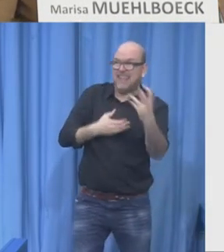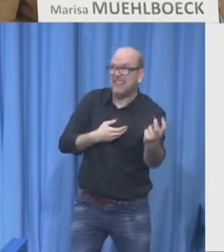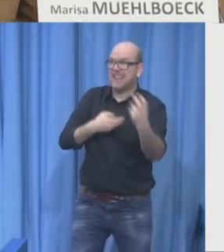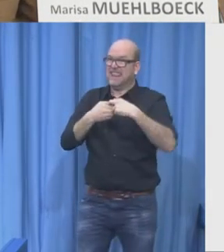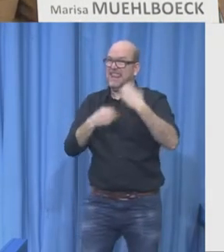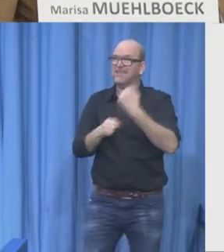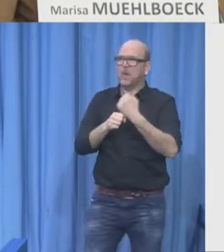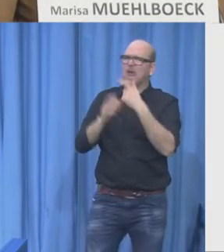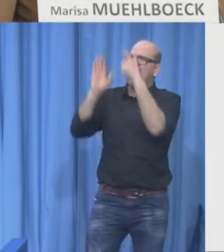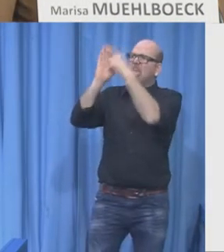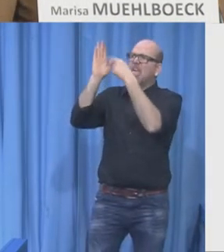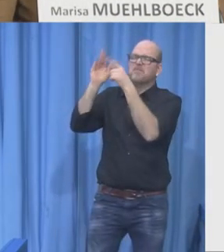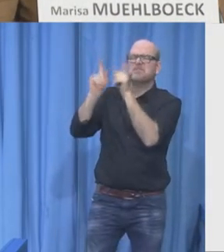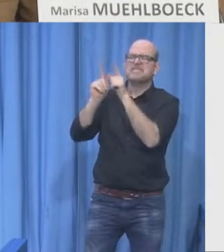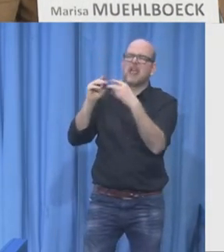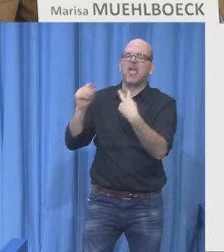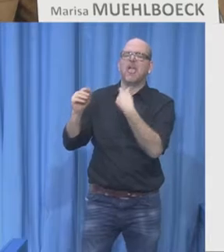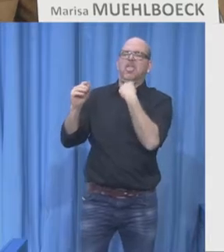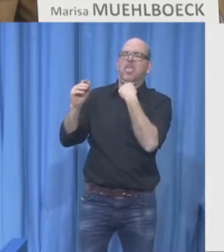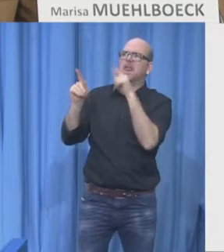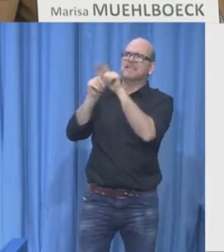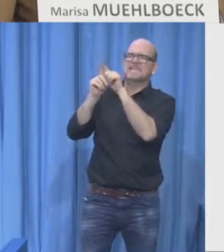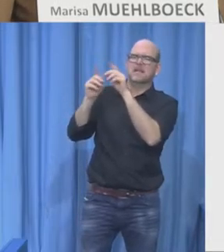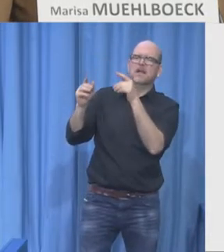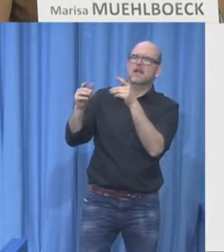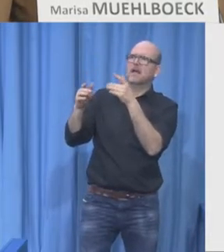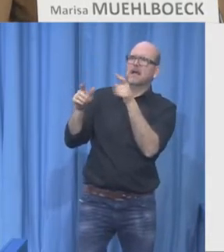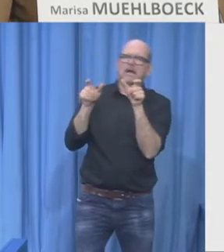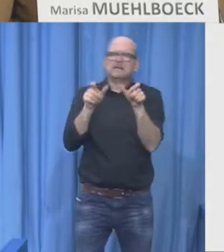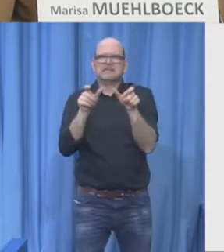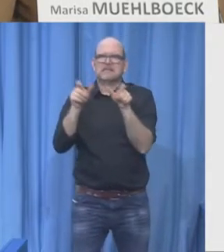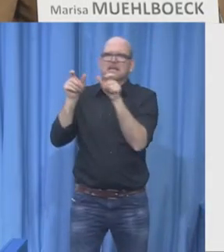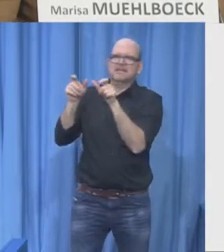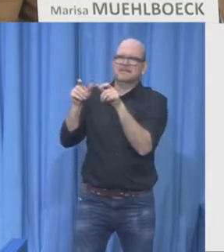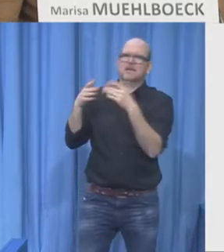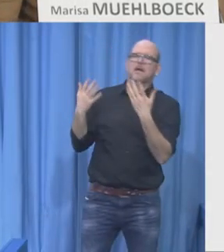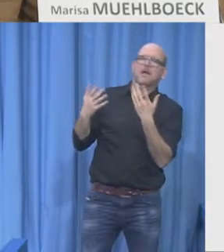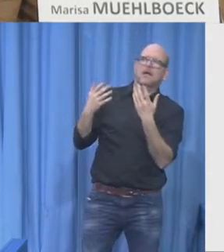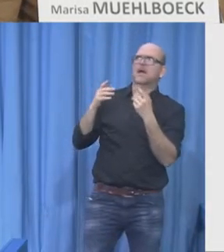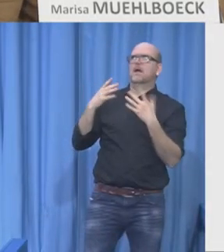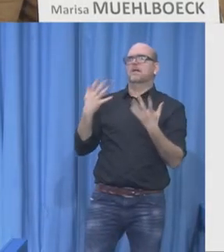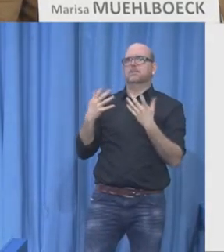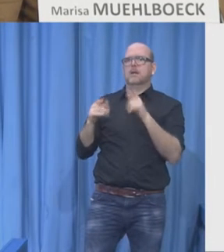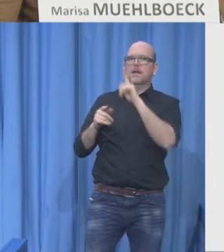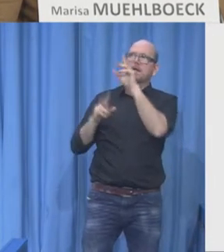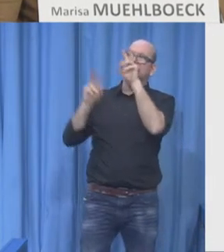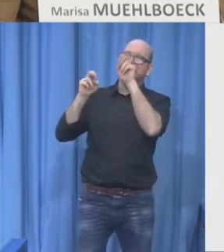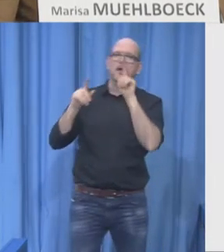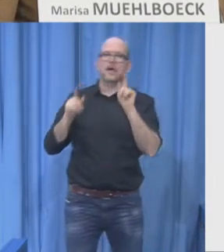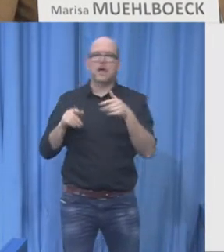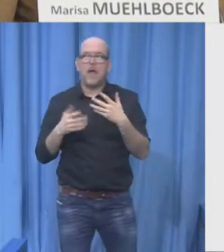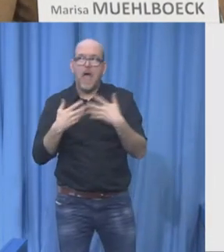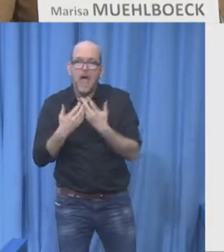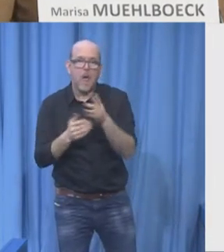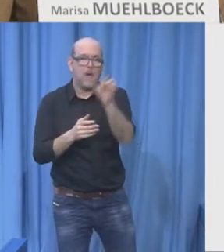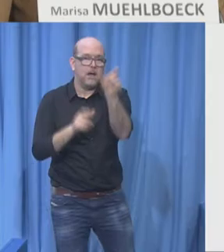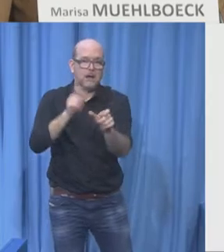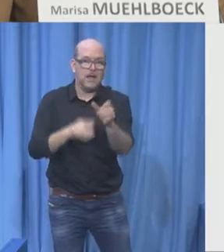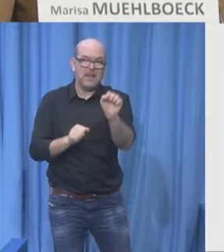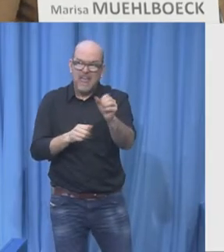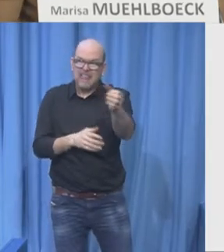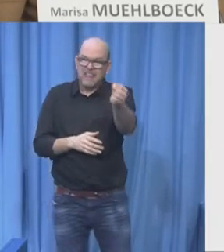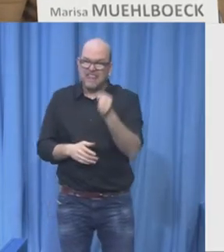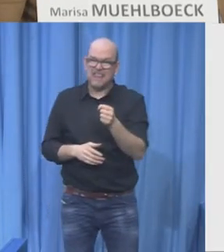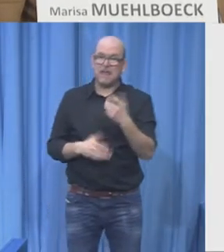our supporters and who are people that have doubts, who are people that might see us as game changers. And game changers, you